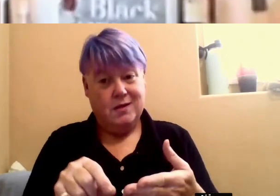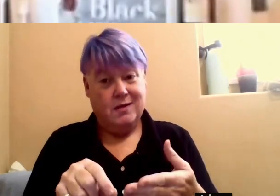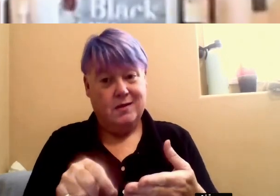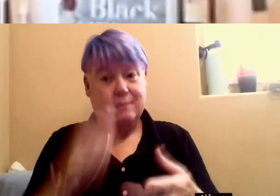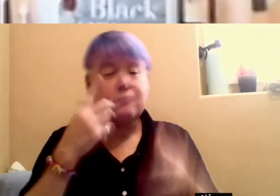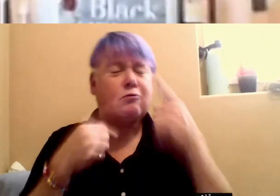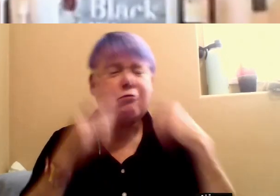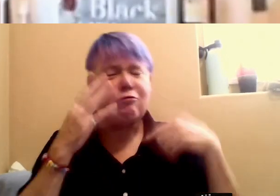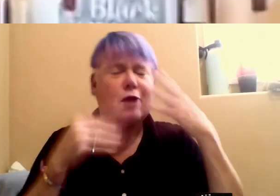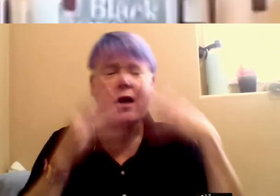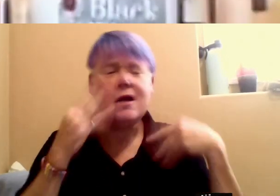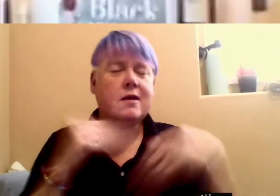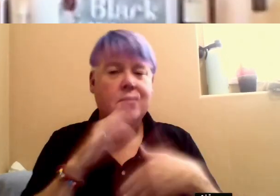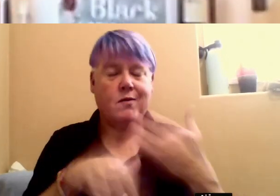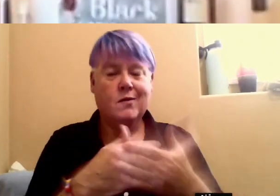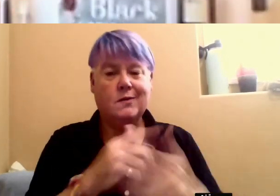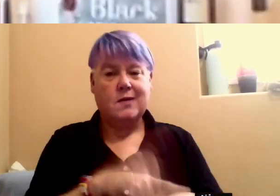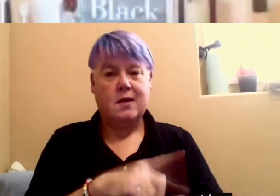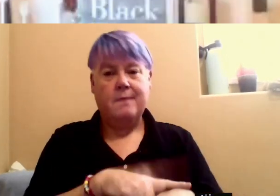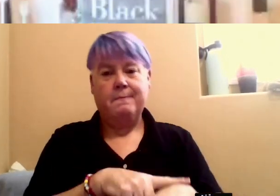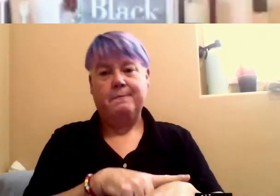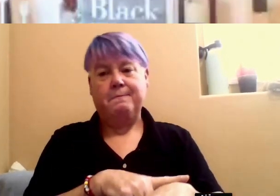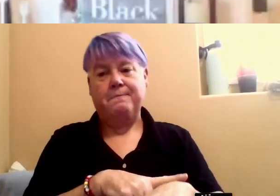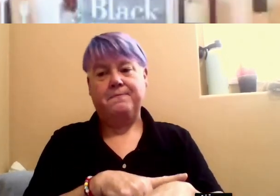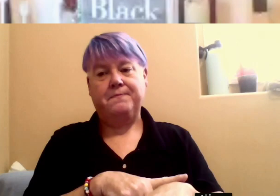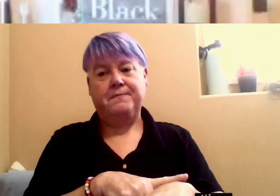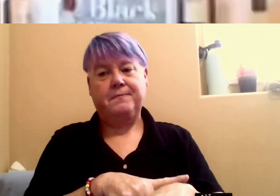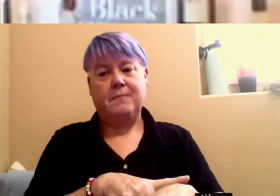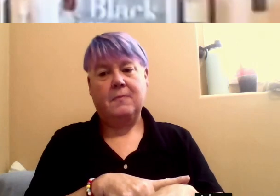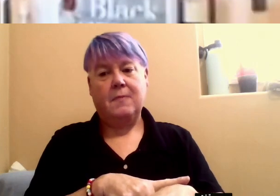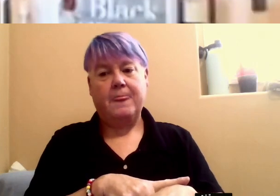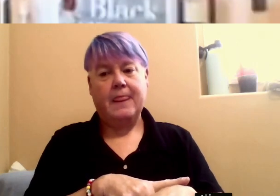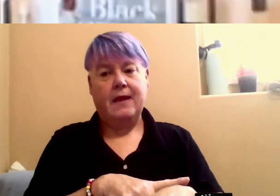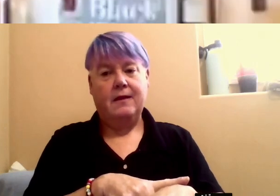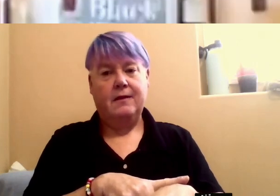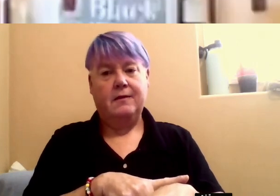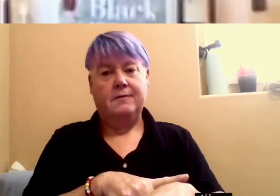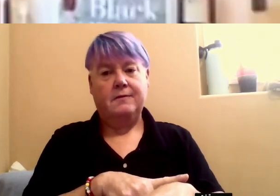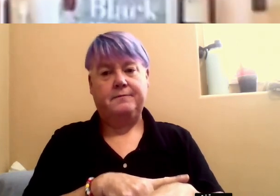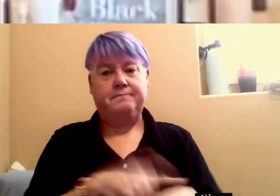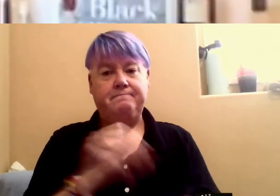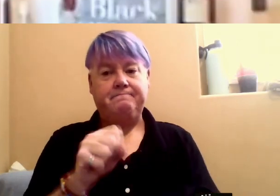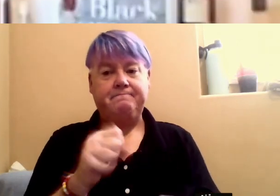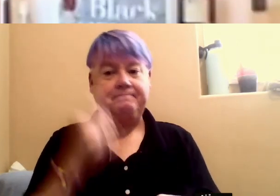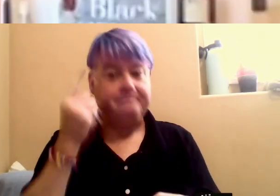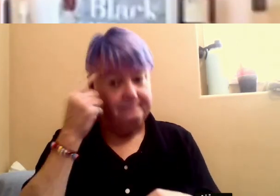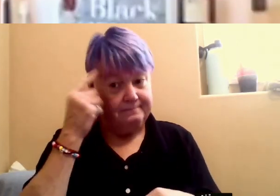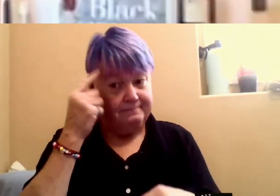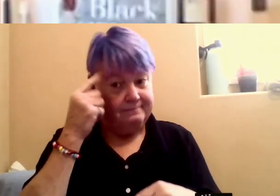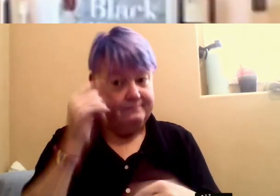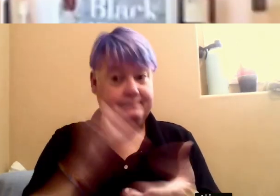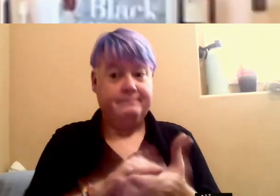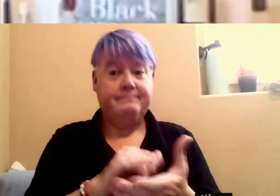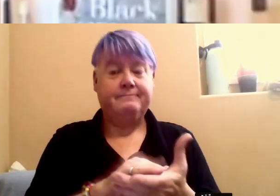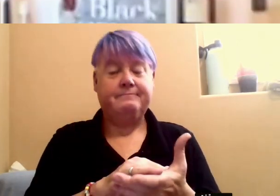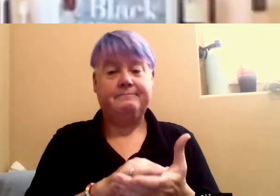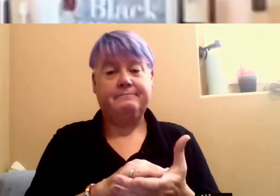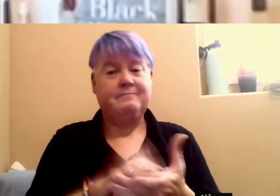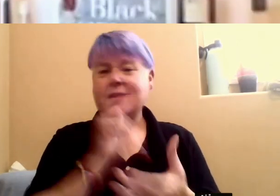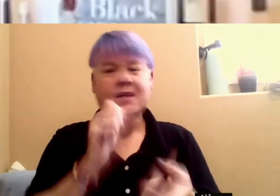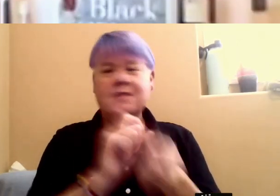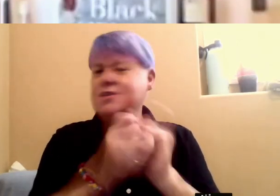time, and but yeah, I think that it didn't it didn't change anything